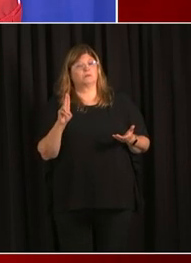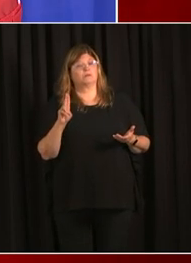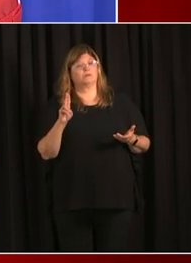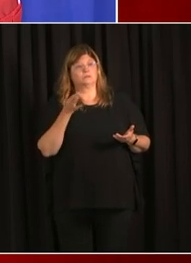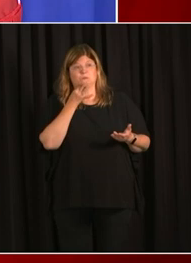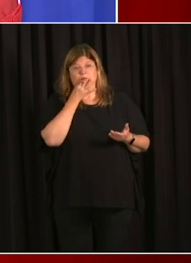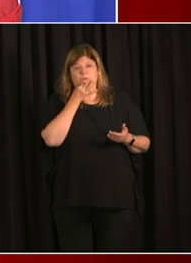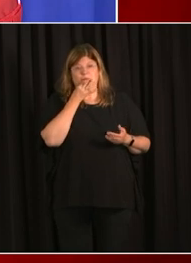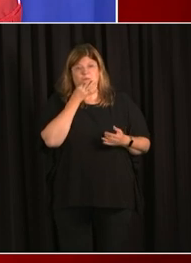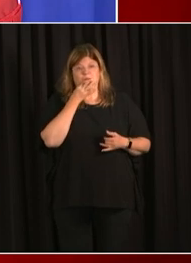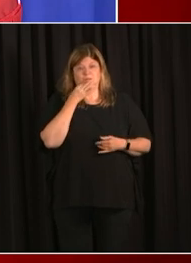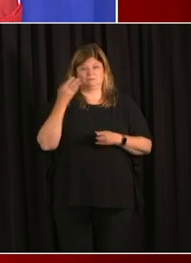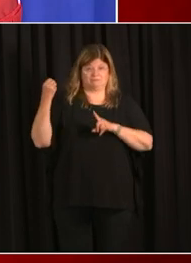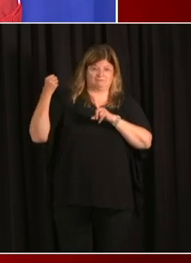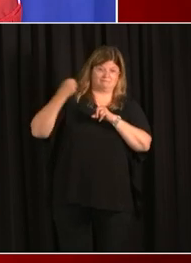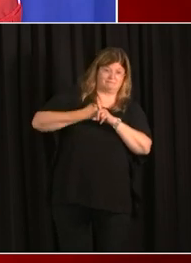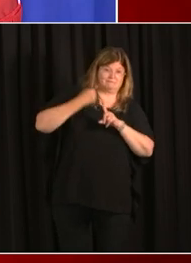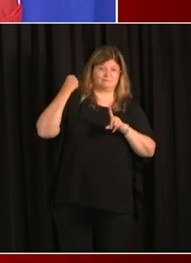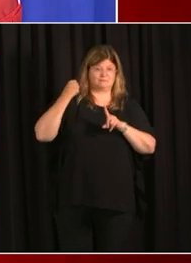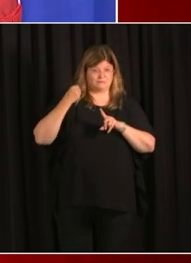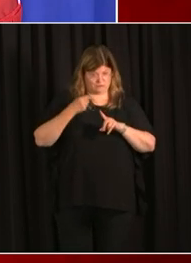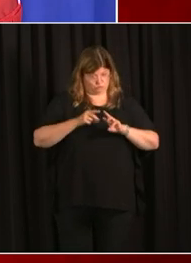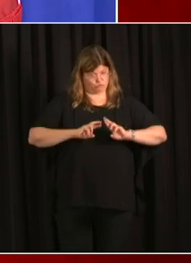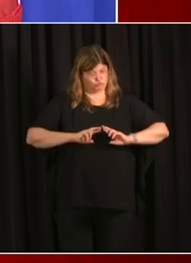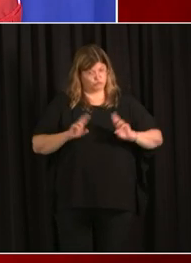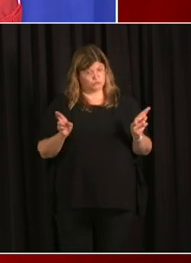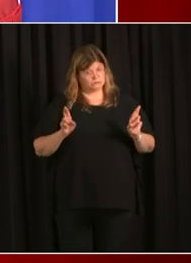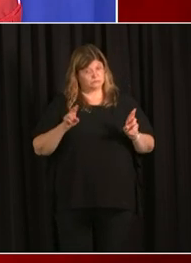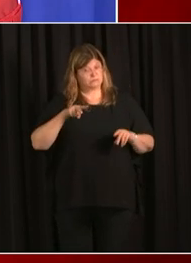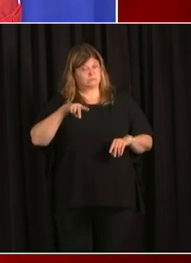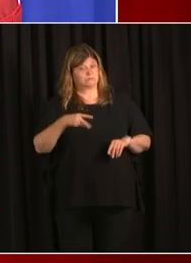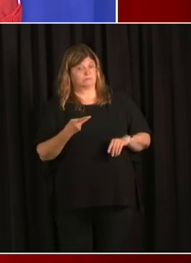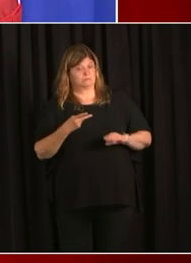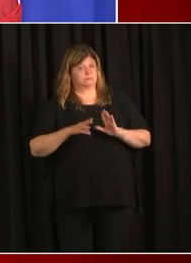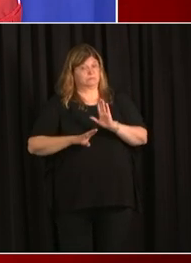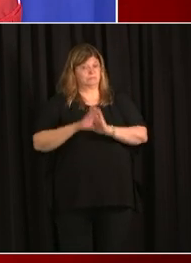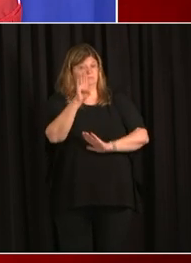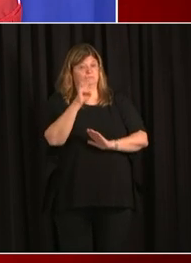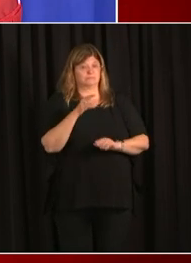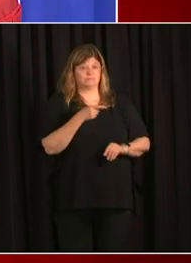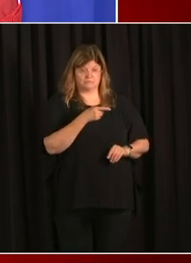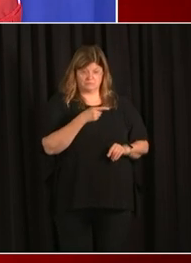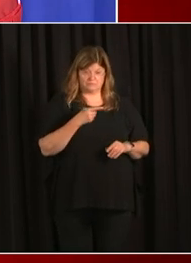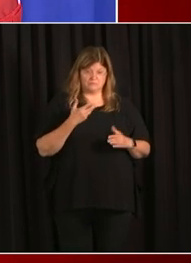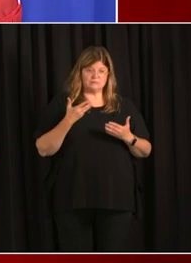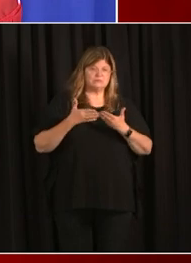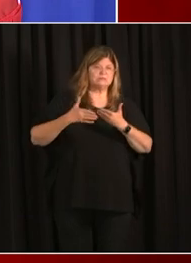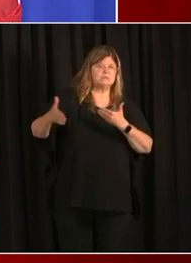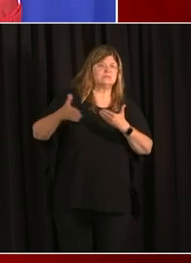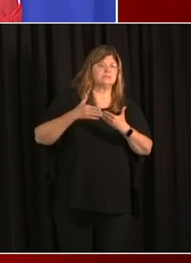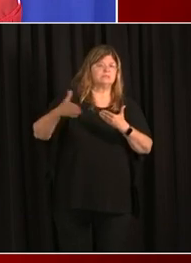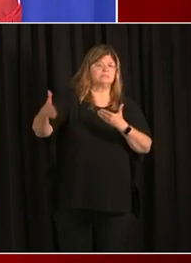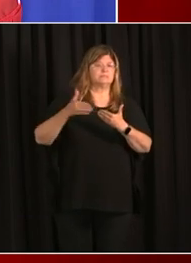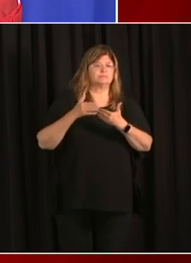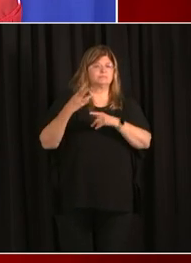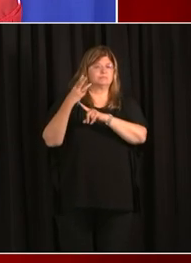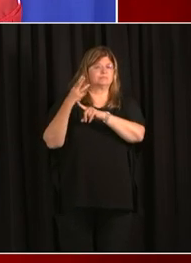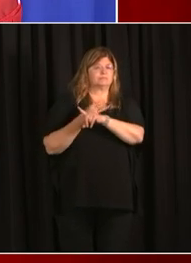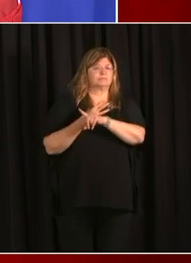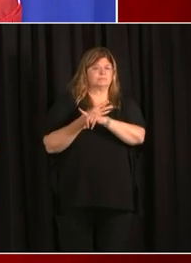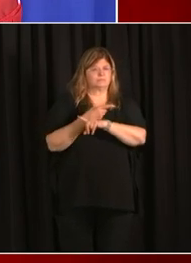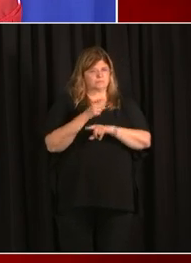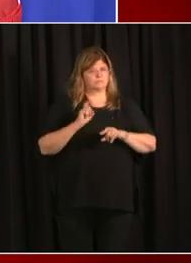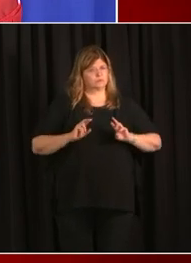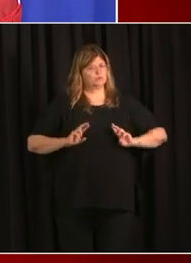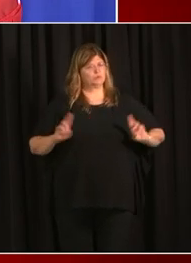have we are you preparing for a second surge? You think, what is the next 6 months should we brace